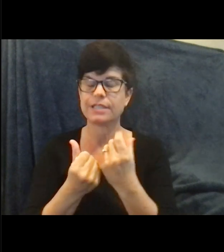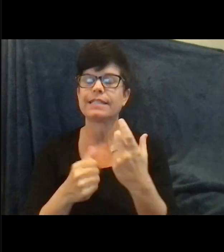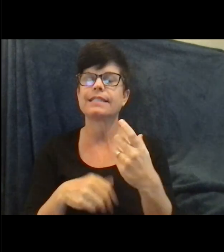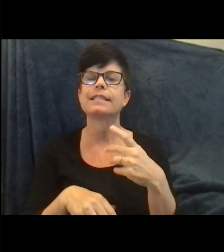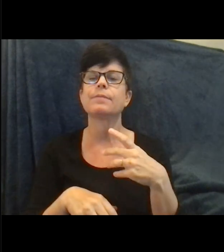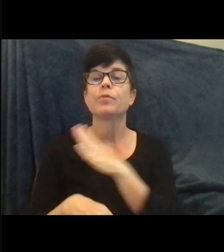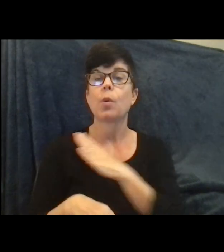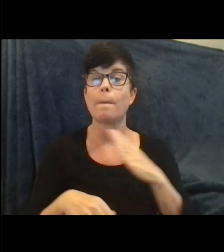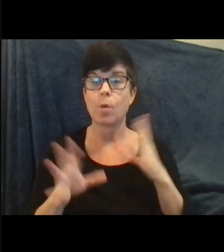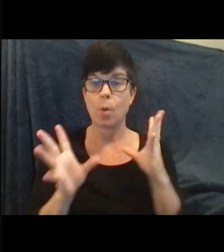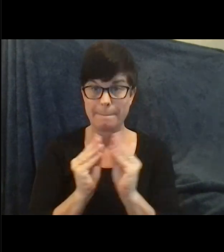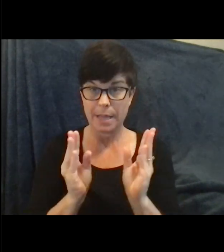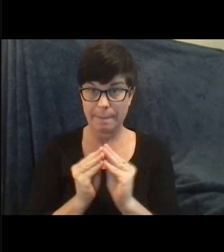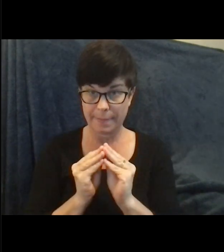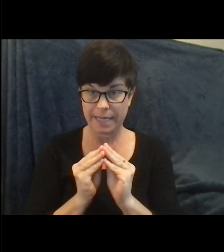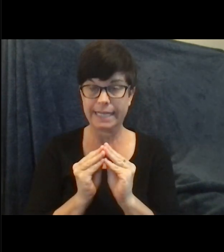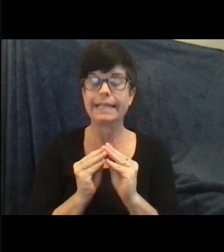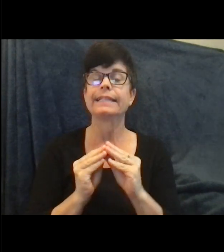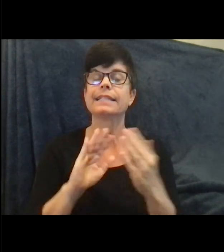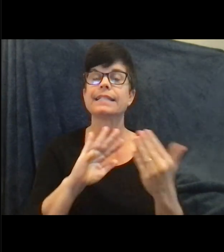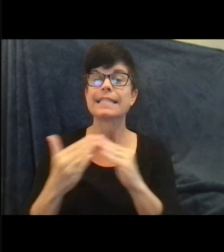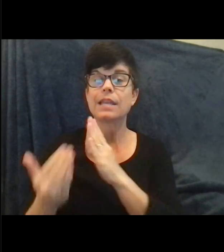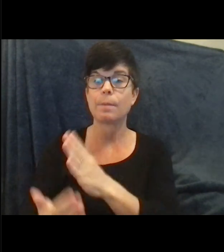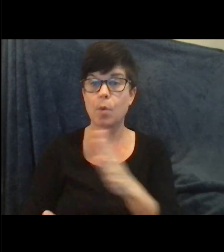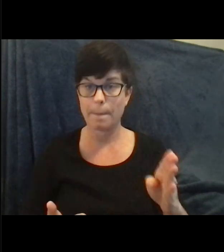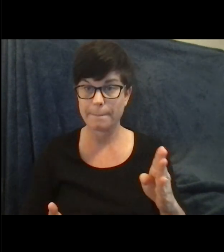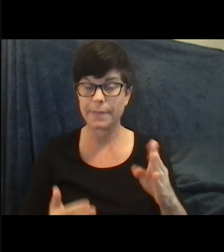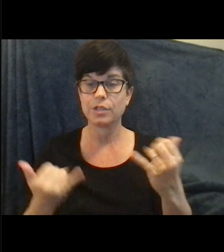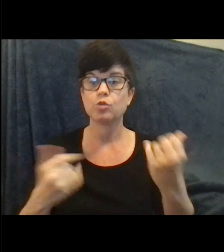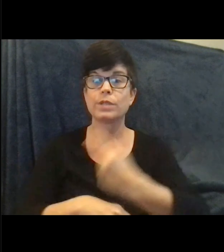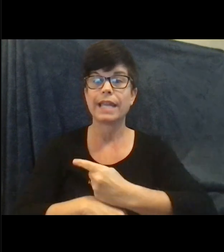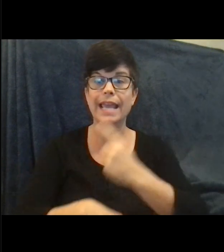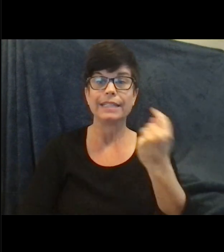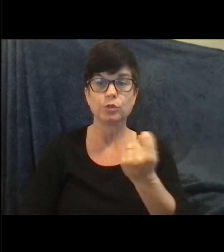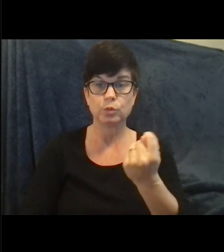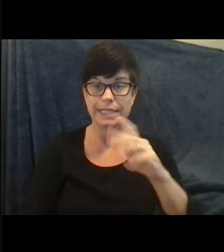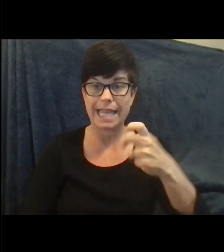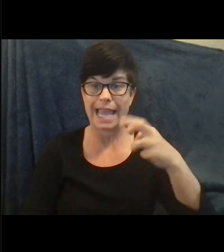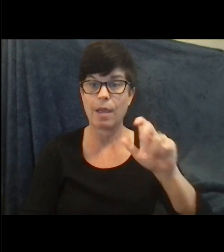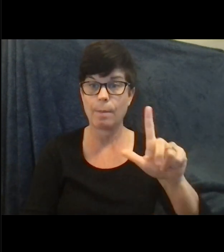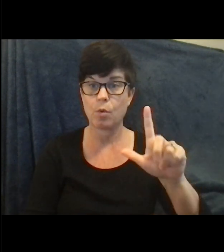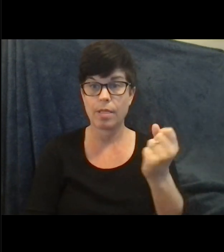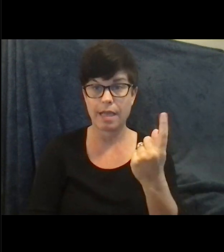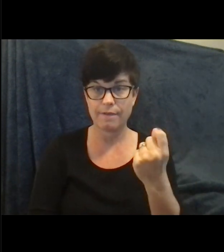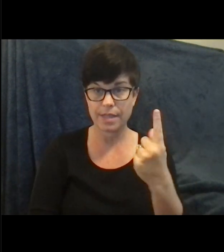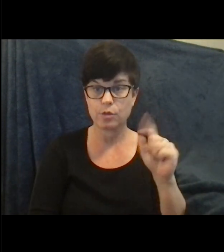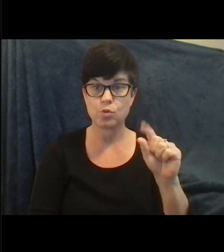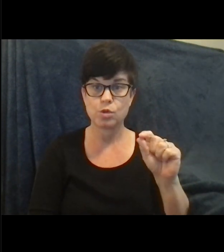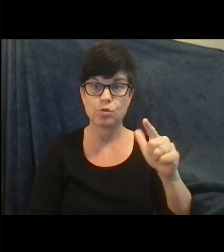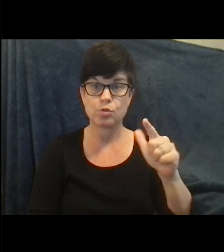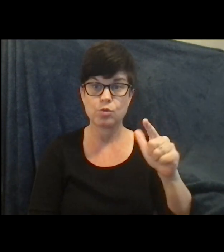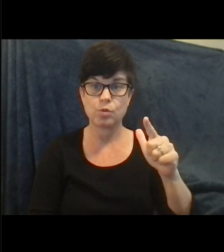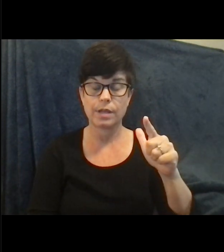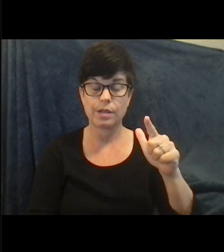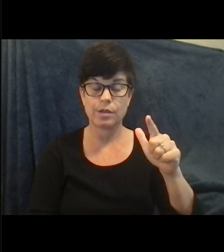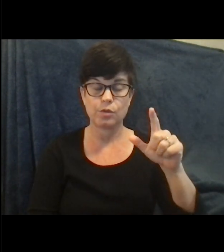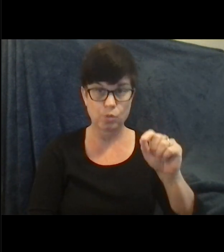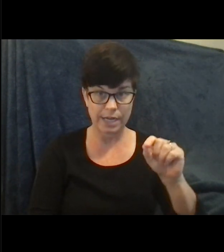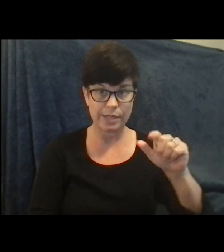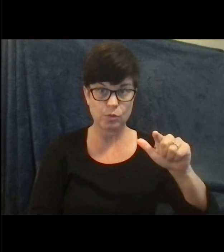Tuesday, April 11th, 2023, and the time is now 6 p.m. As always, I want to remind everyone of our rules